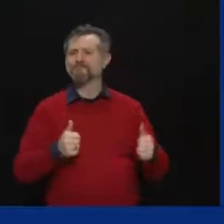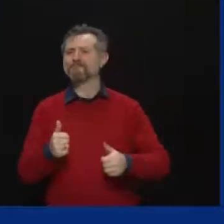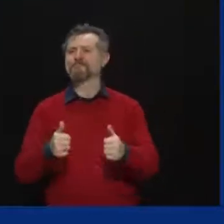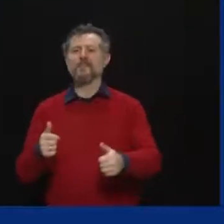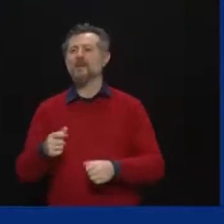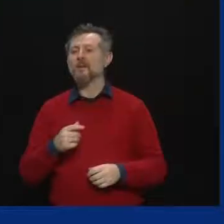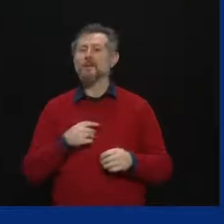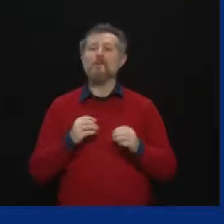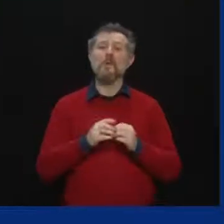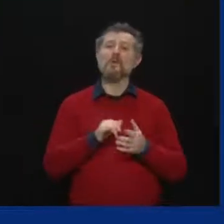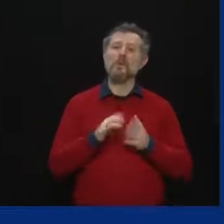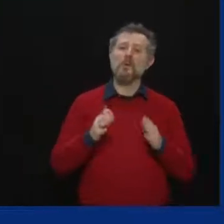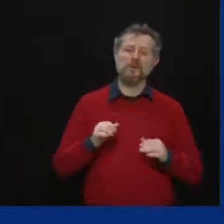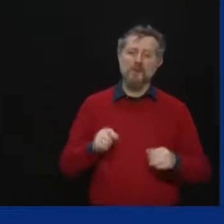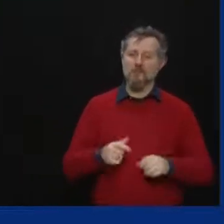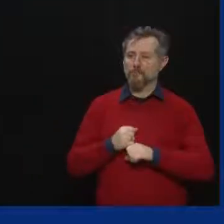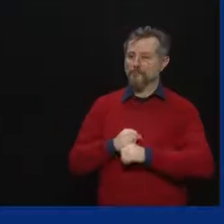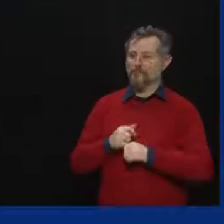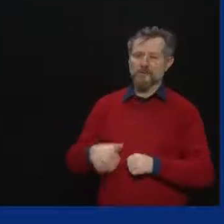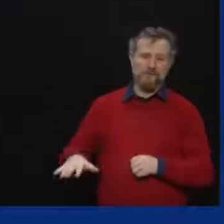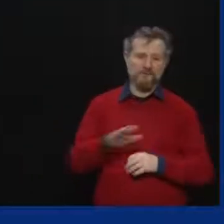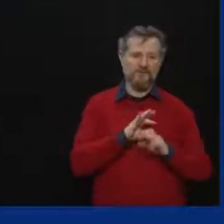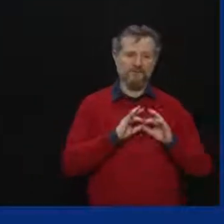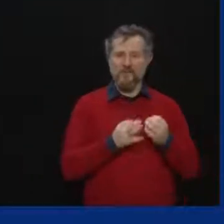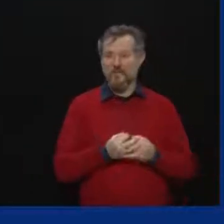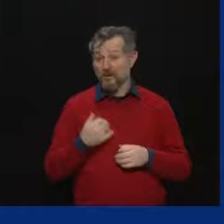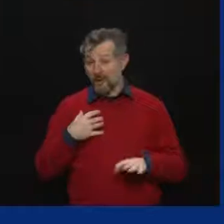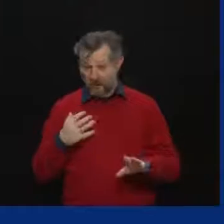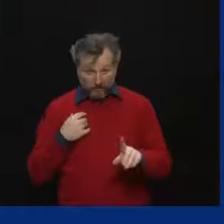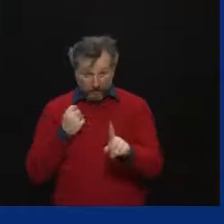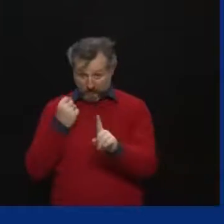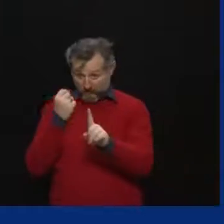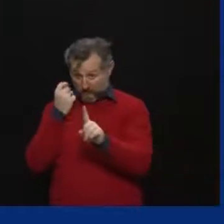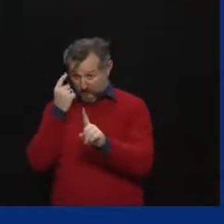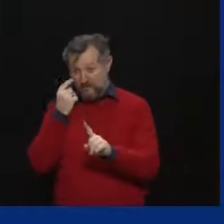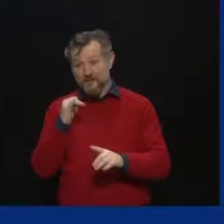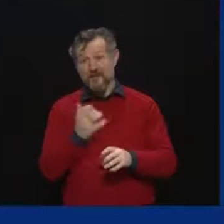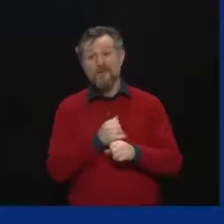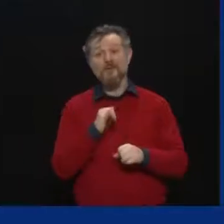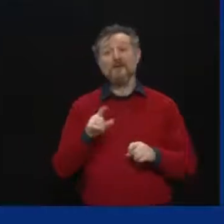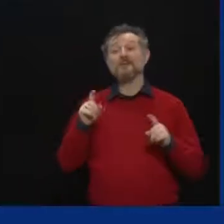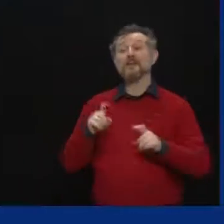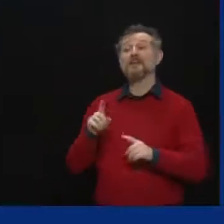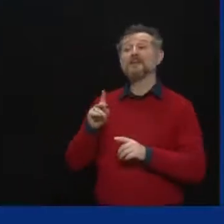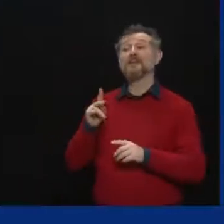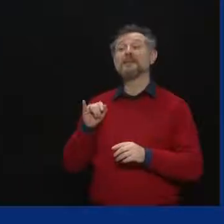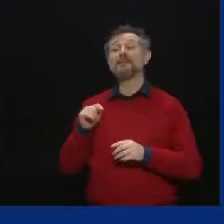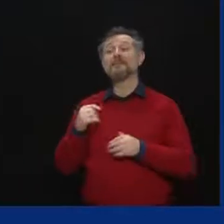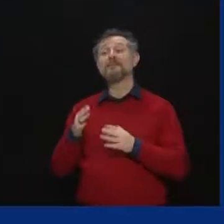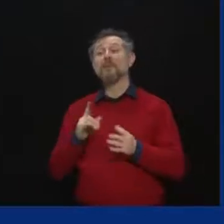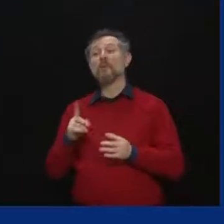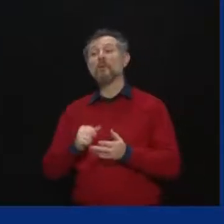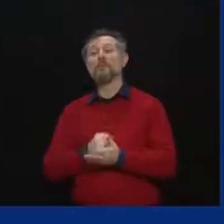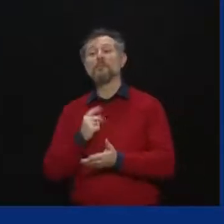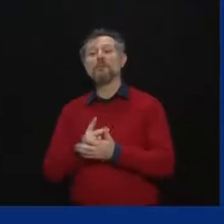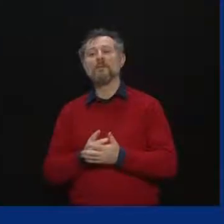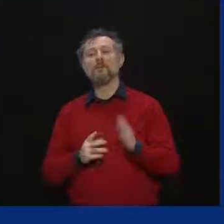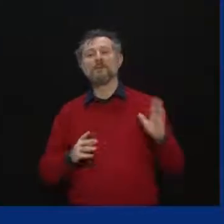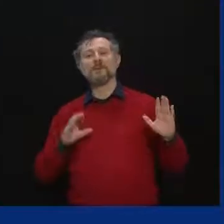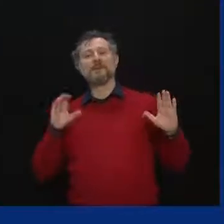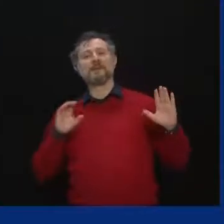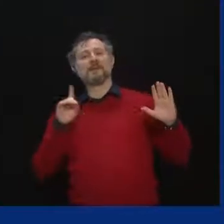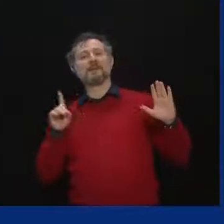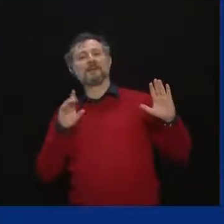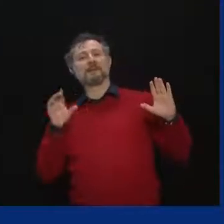protect their loved ones. But please, when you are getting the home test kits, make sure they are CDC or FDA approved. We don't